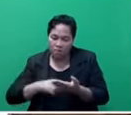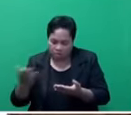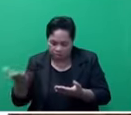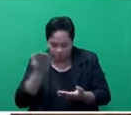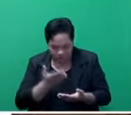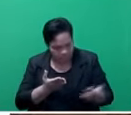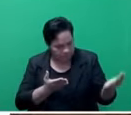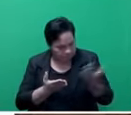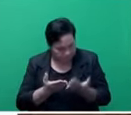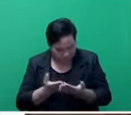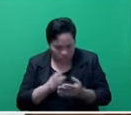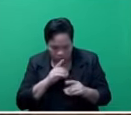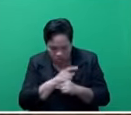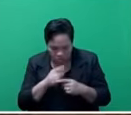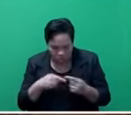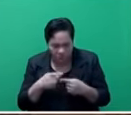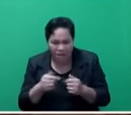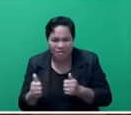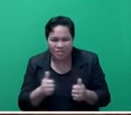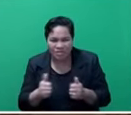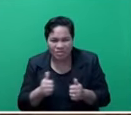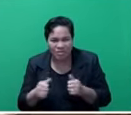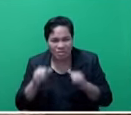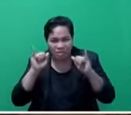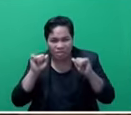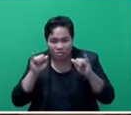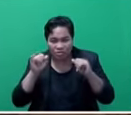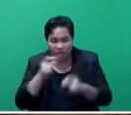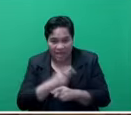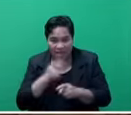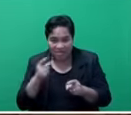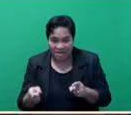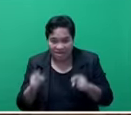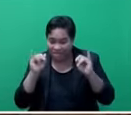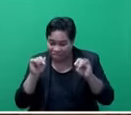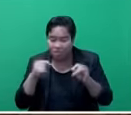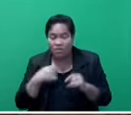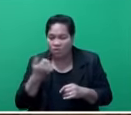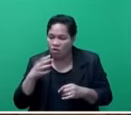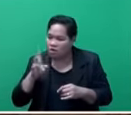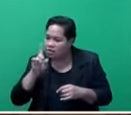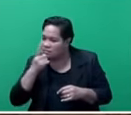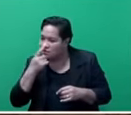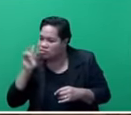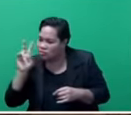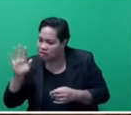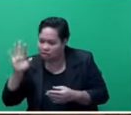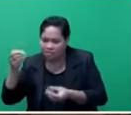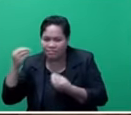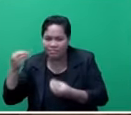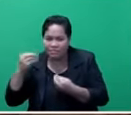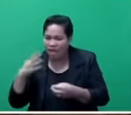things that they've talked about here, the administrative issues and governance issues. I've seen the Auditor General's recommendations, and I have comments from my